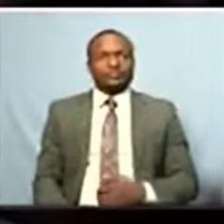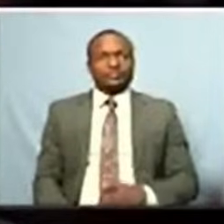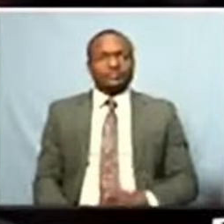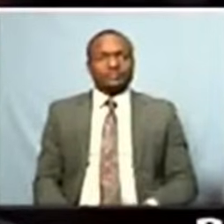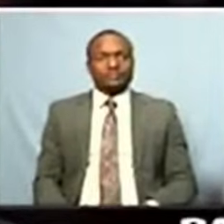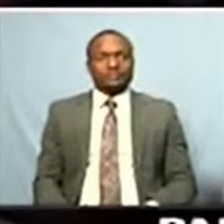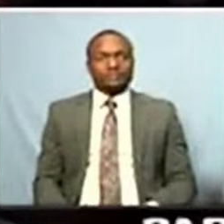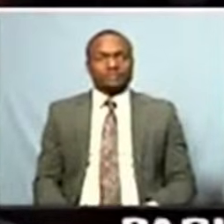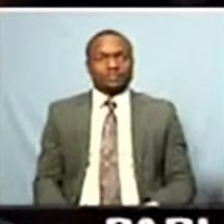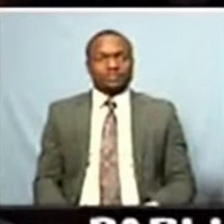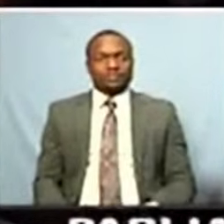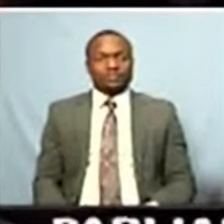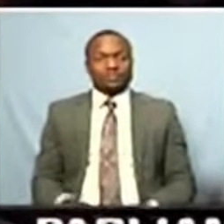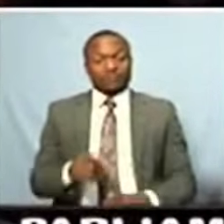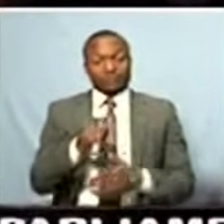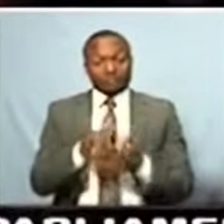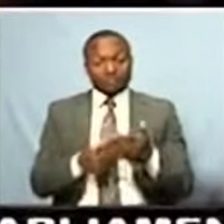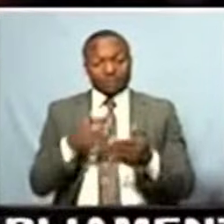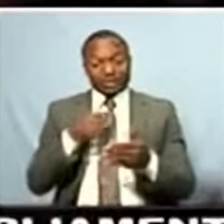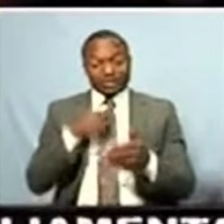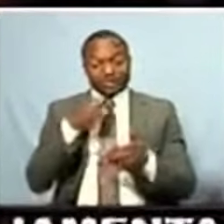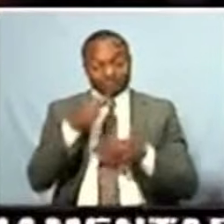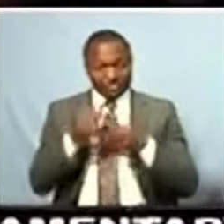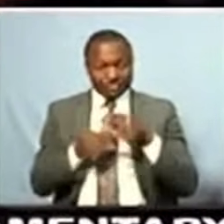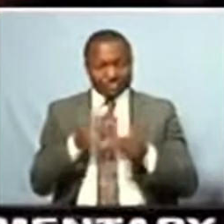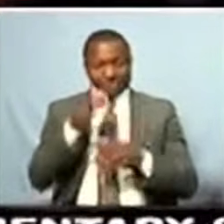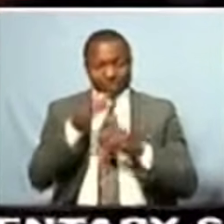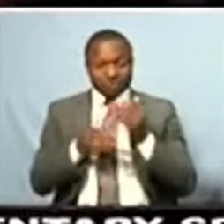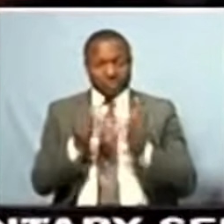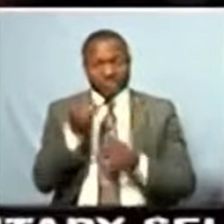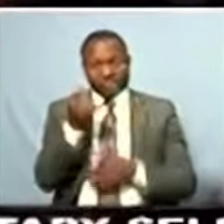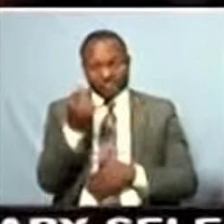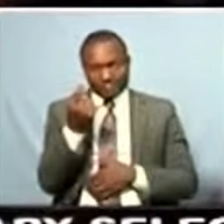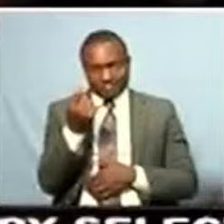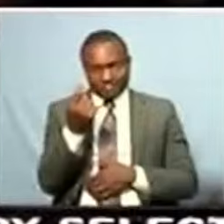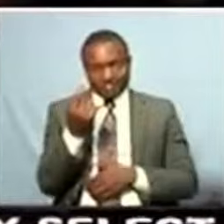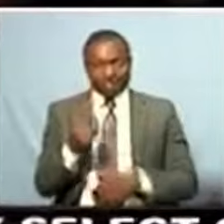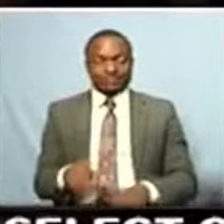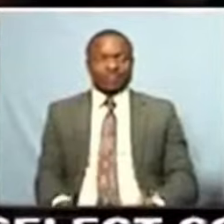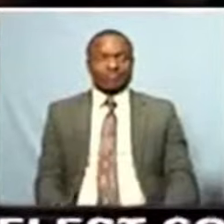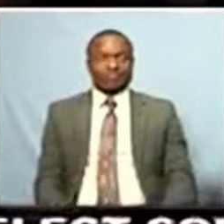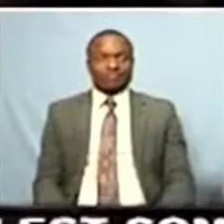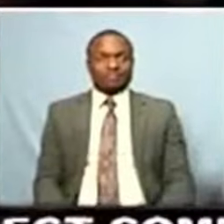Honorable Kambita. I think what I meant to refer to is clause 11